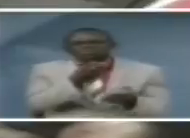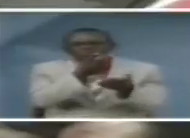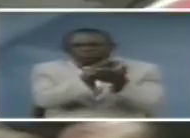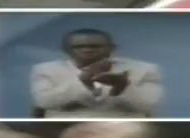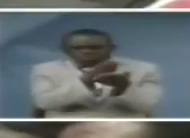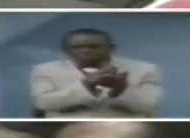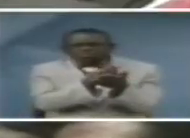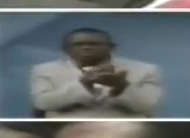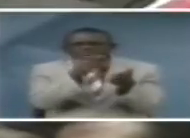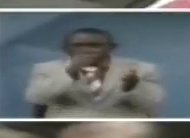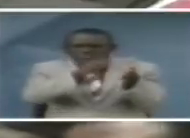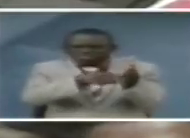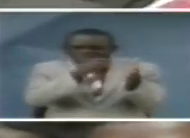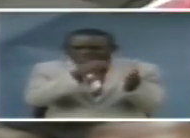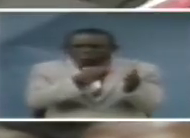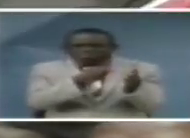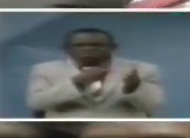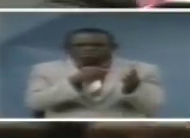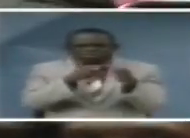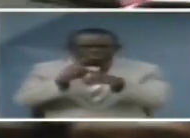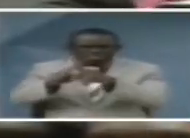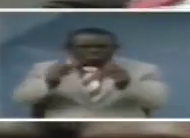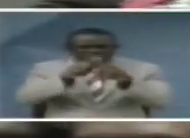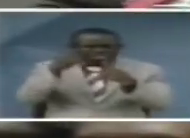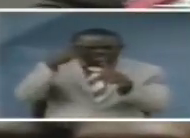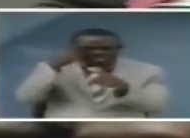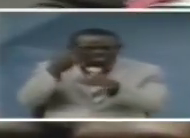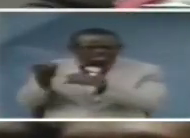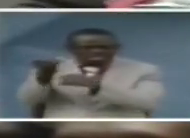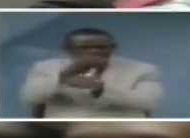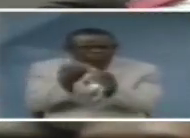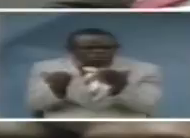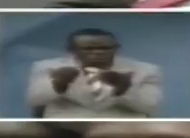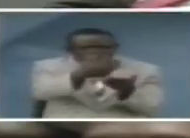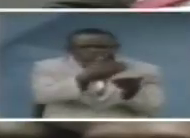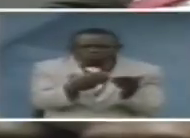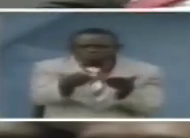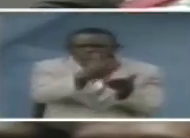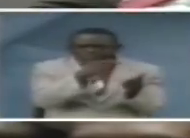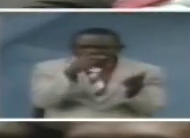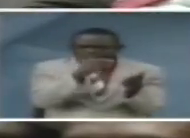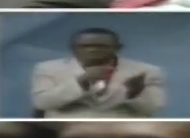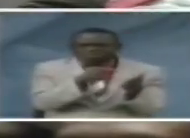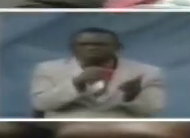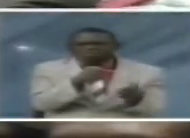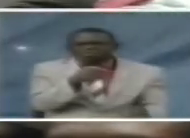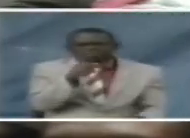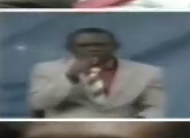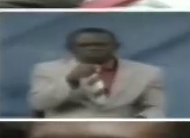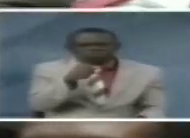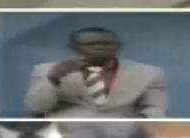to revise upwards the fees and charges collected by the various